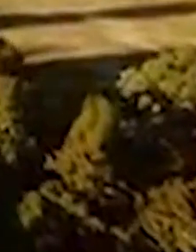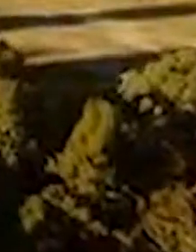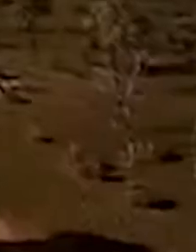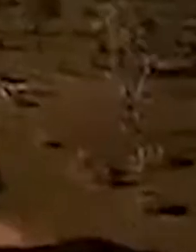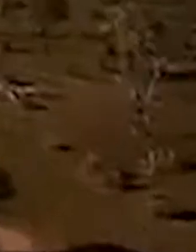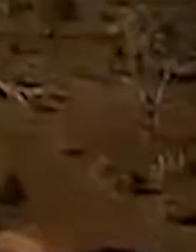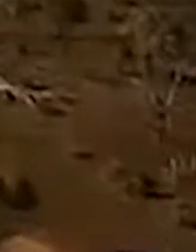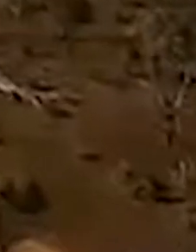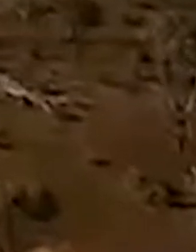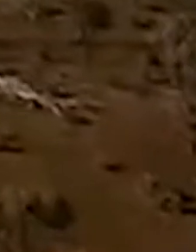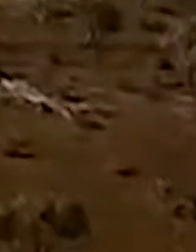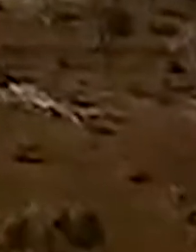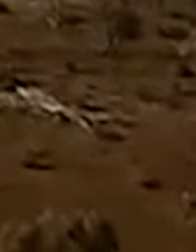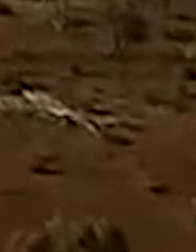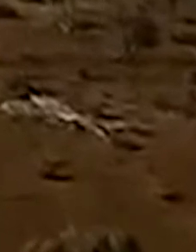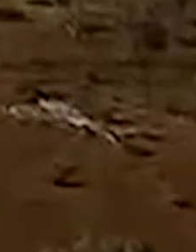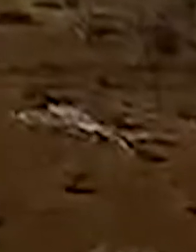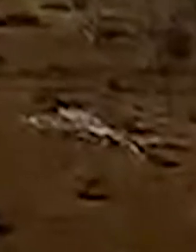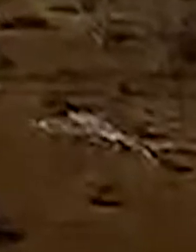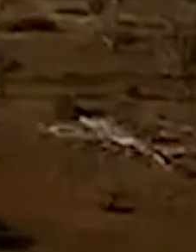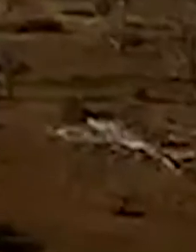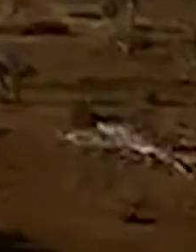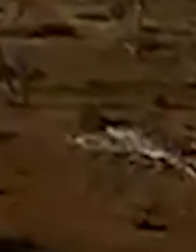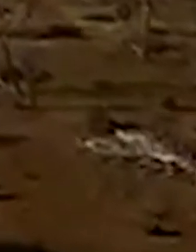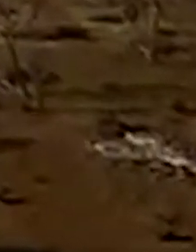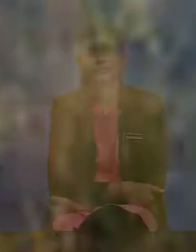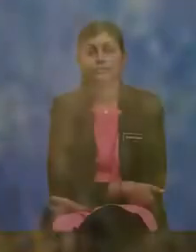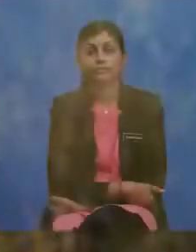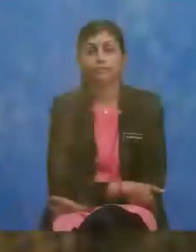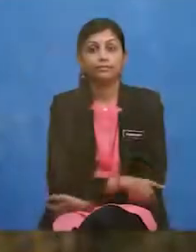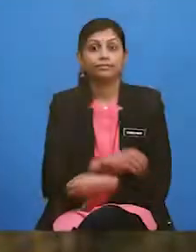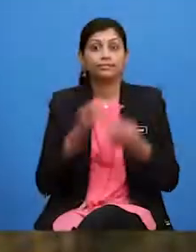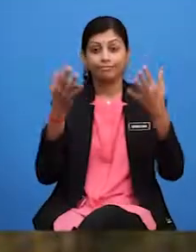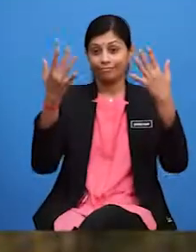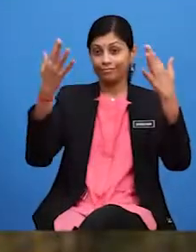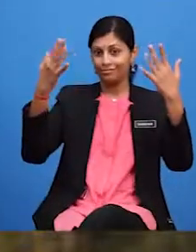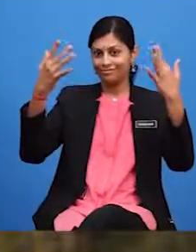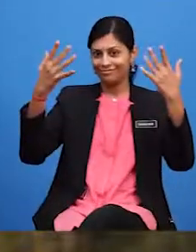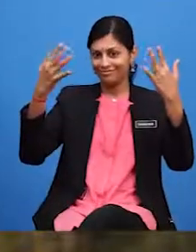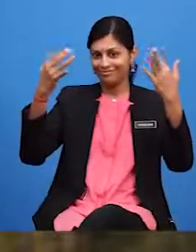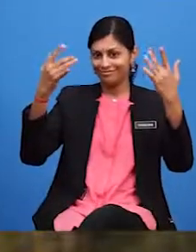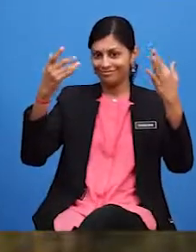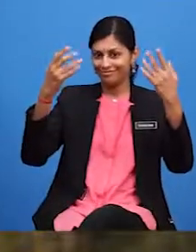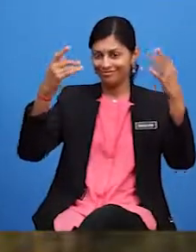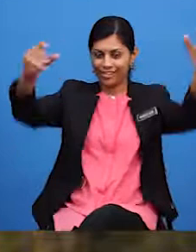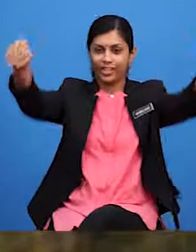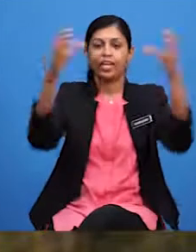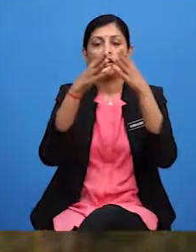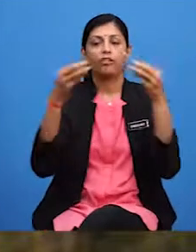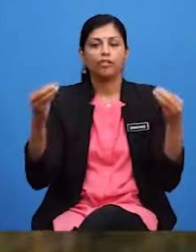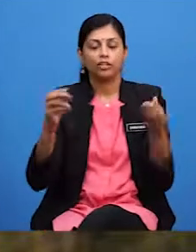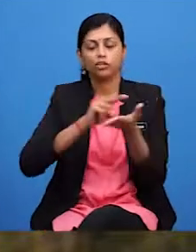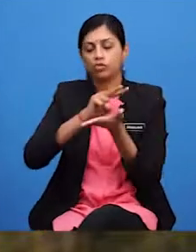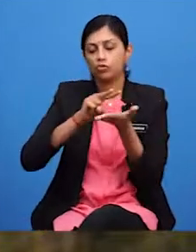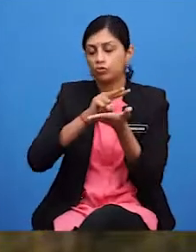Well, Now that you have watched the video,